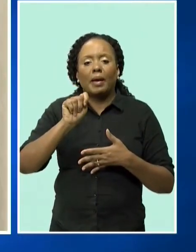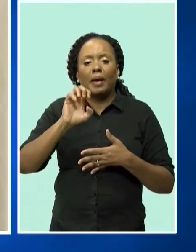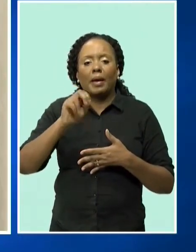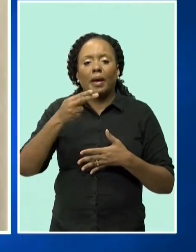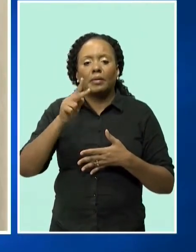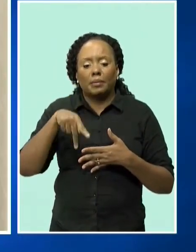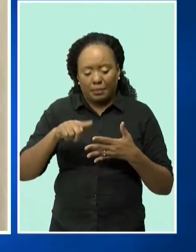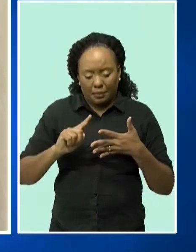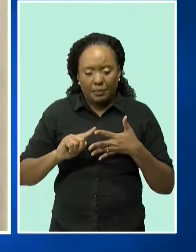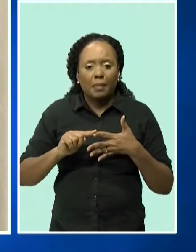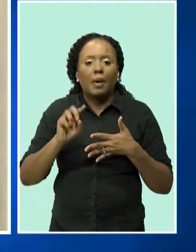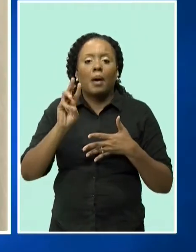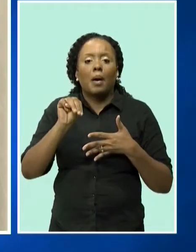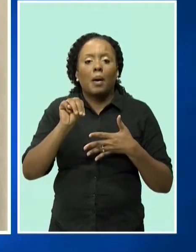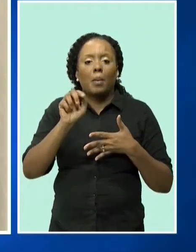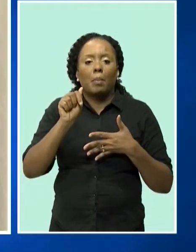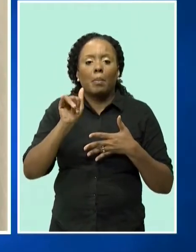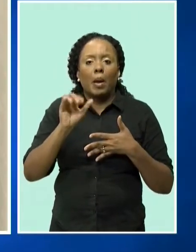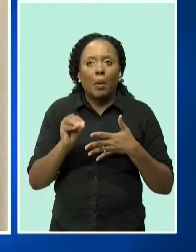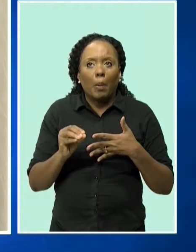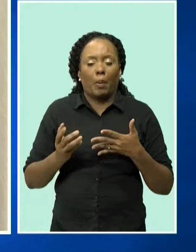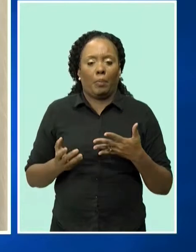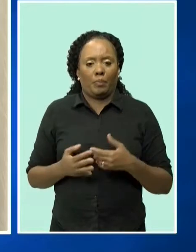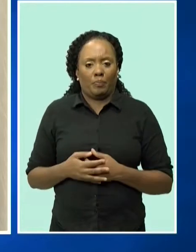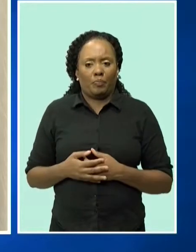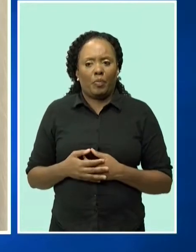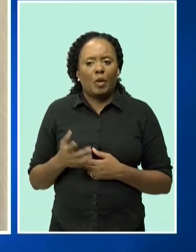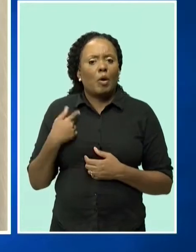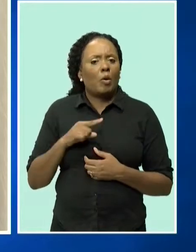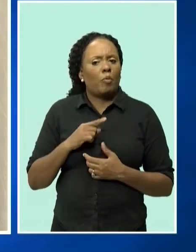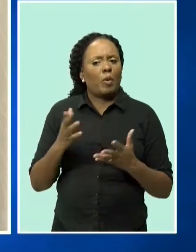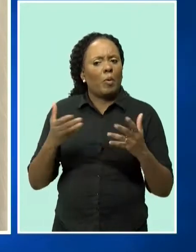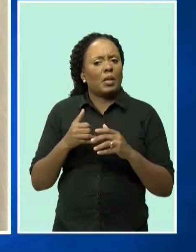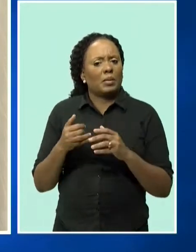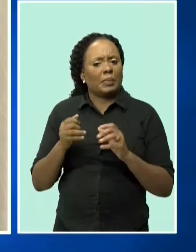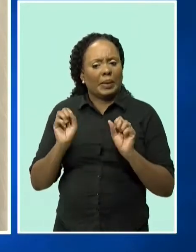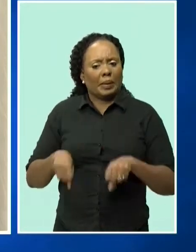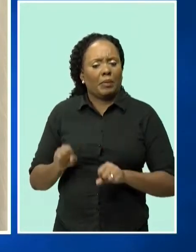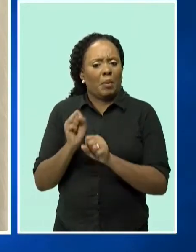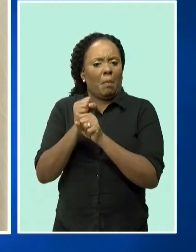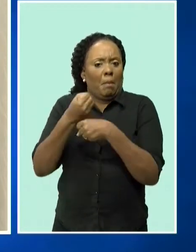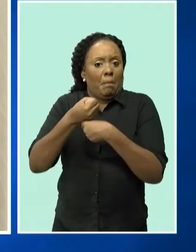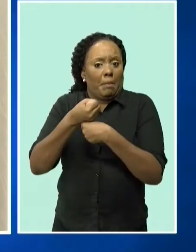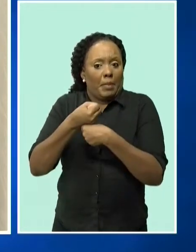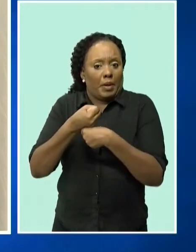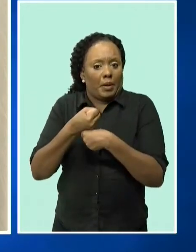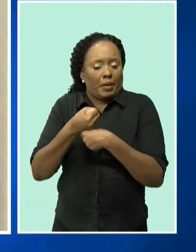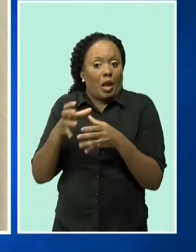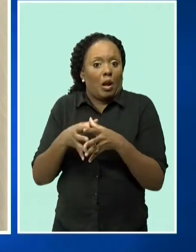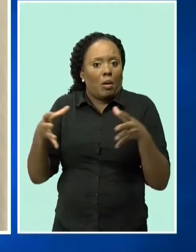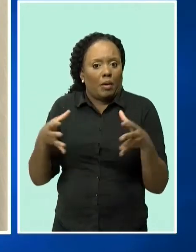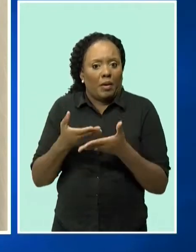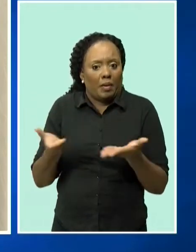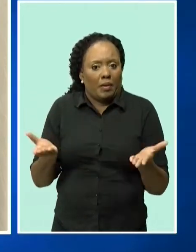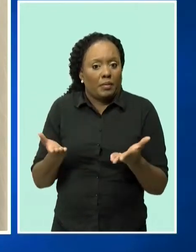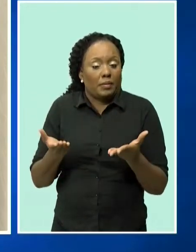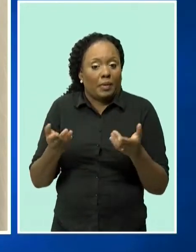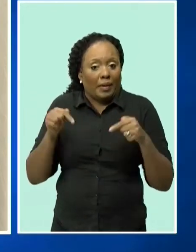need to have a conversation if we are going to enfranchise Barbadians. And I'm pleased to note